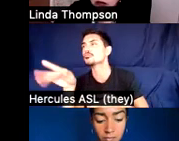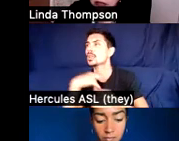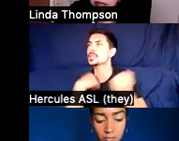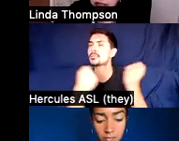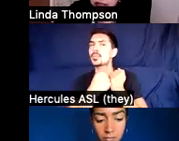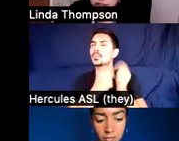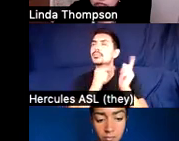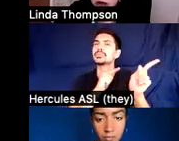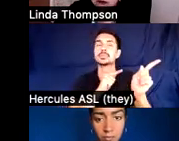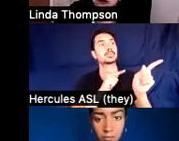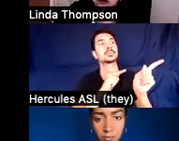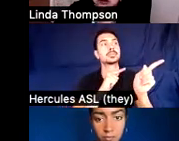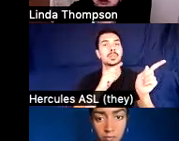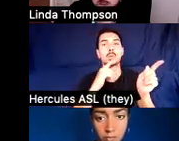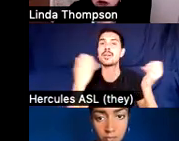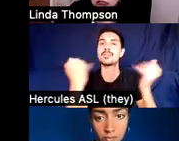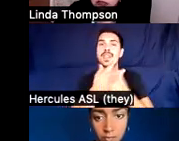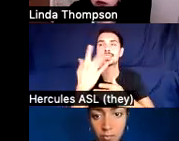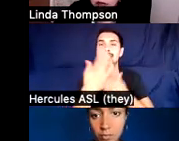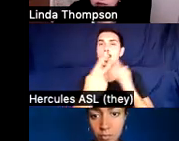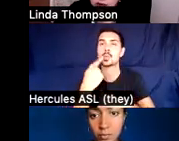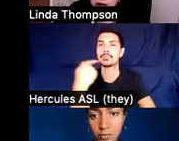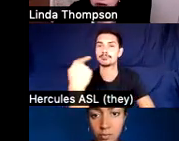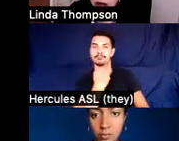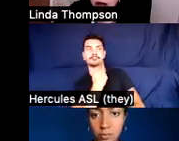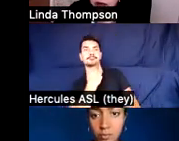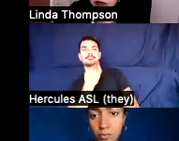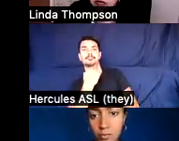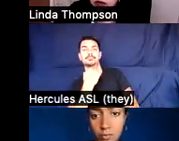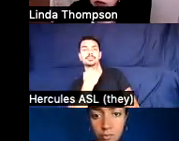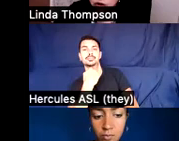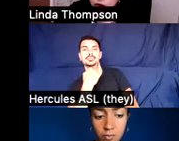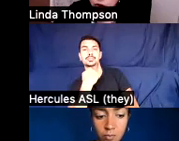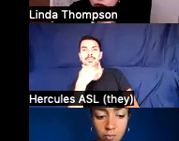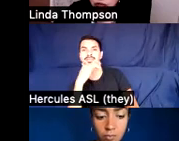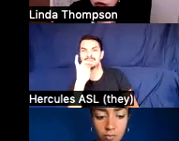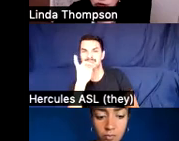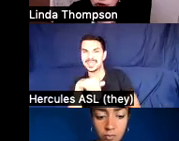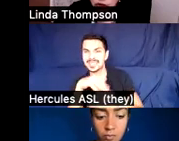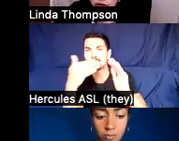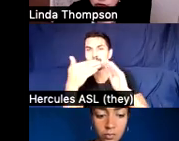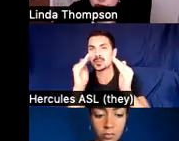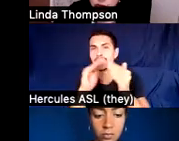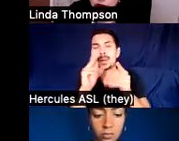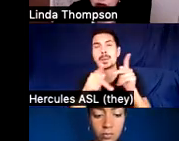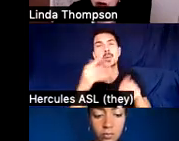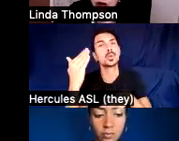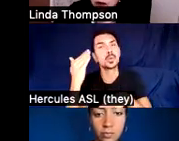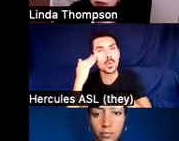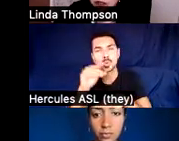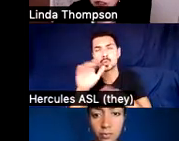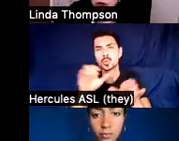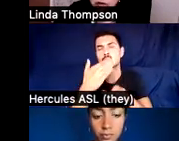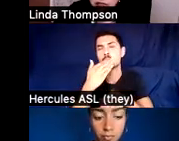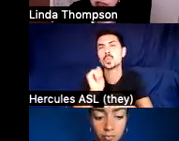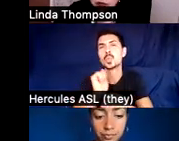will, like leadership or, different people in the community who know the good work you're doing.